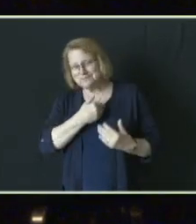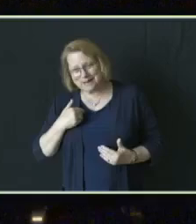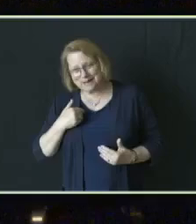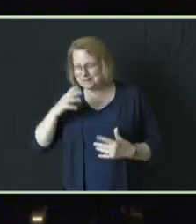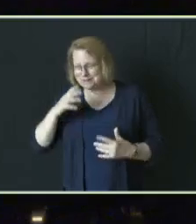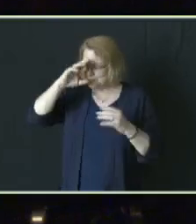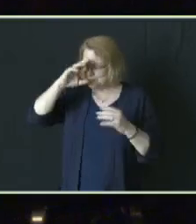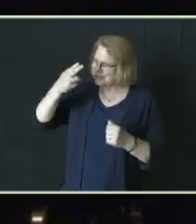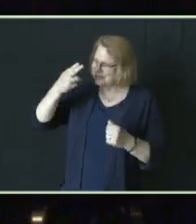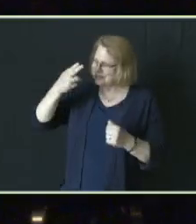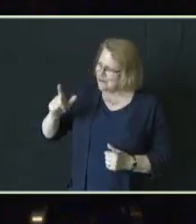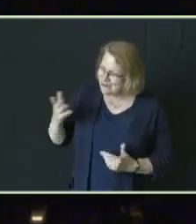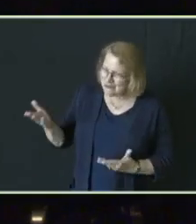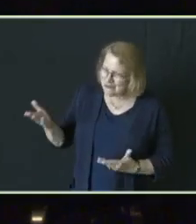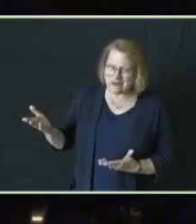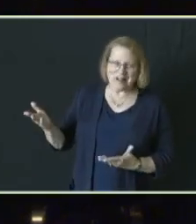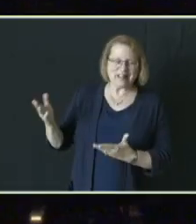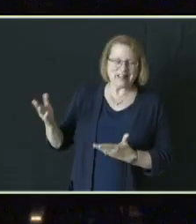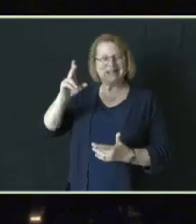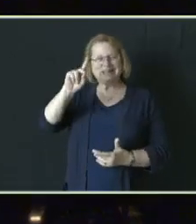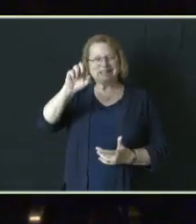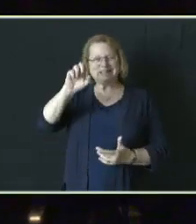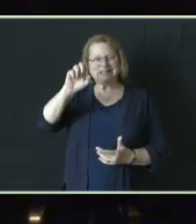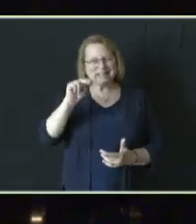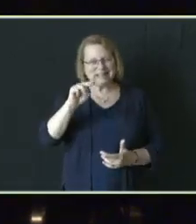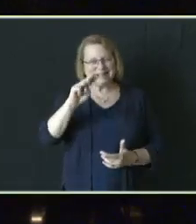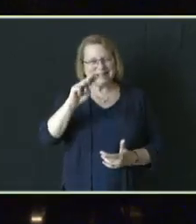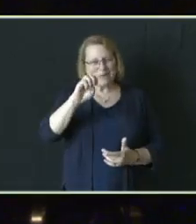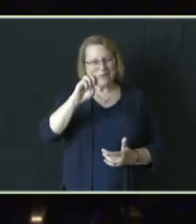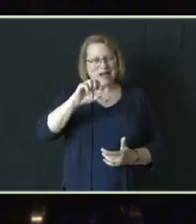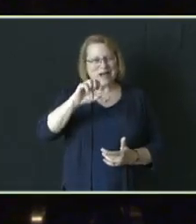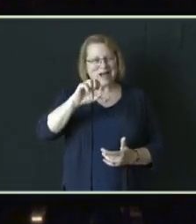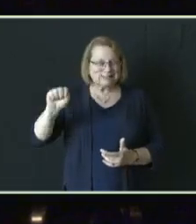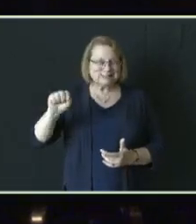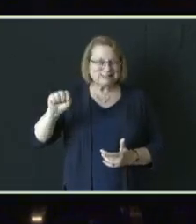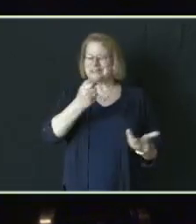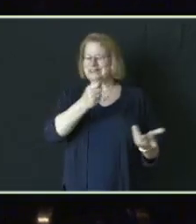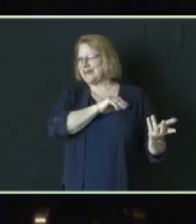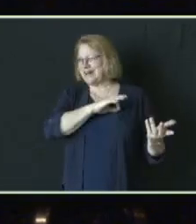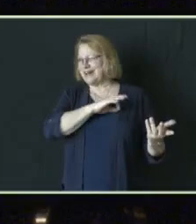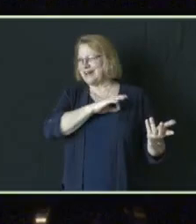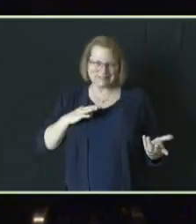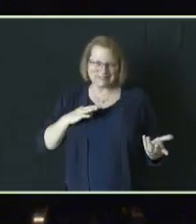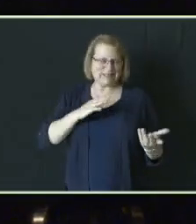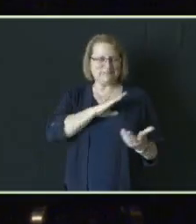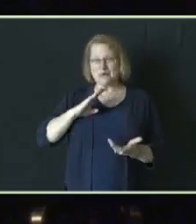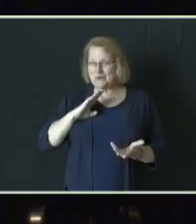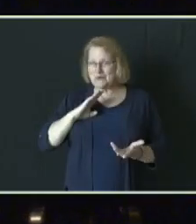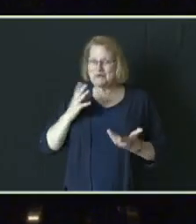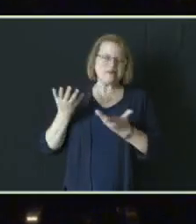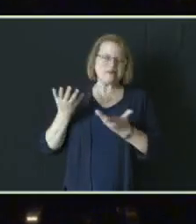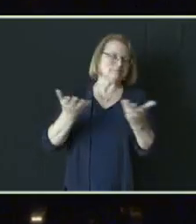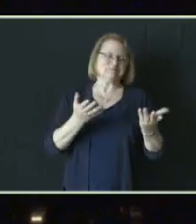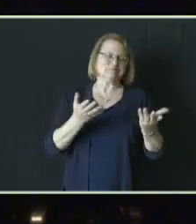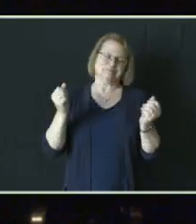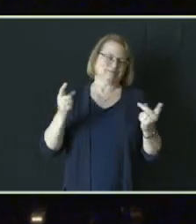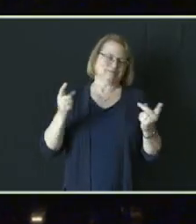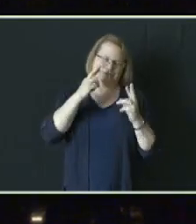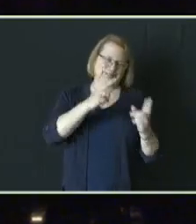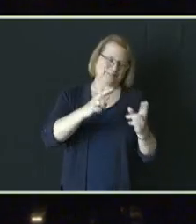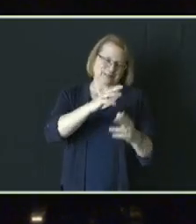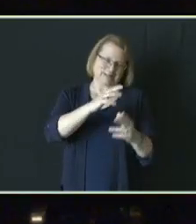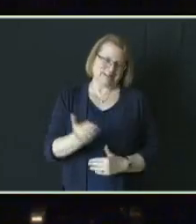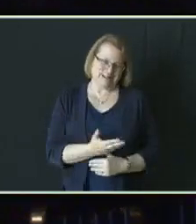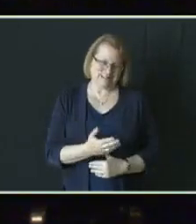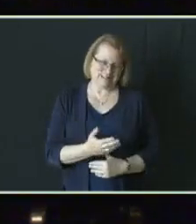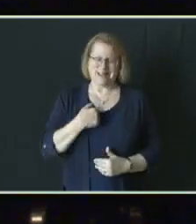Hall, Dean Weiss, faculty, Board of Trustees, and distinguished guests, I am both honored